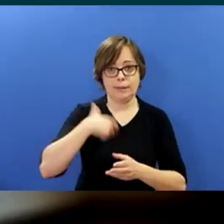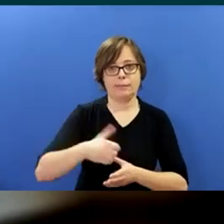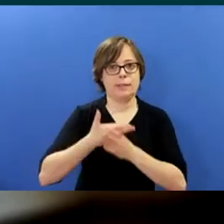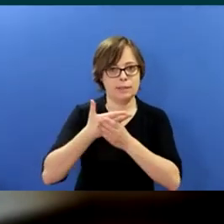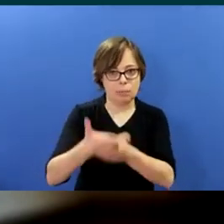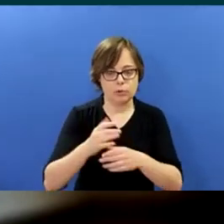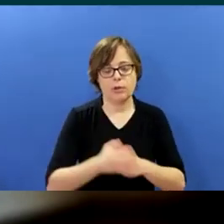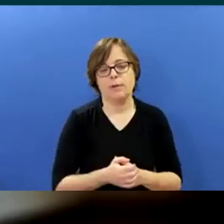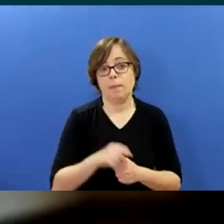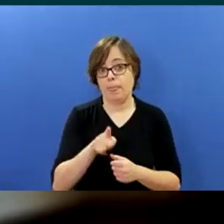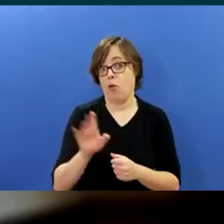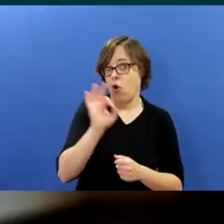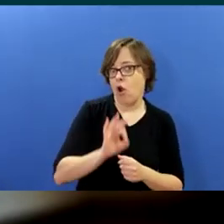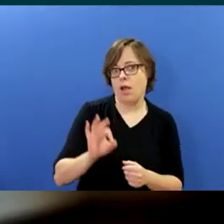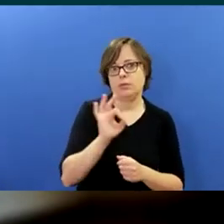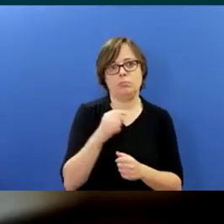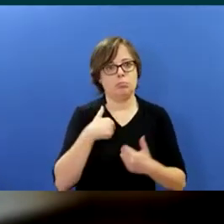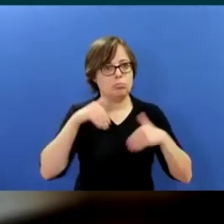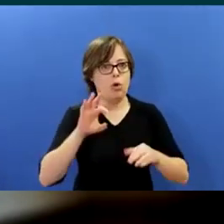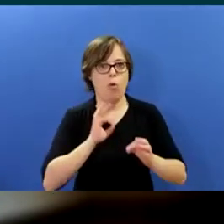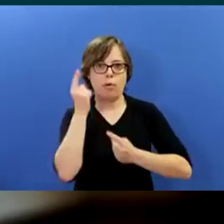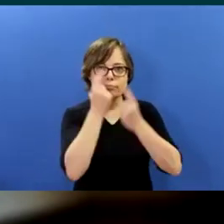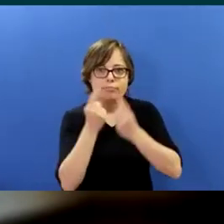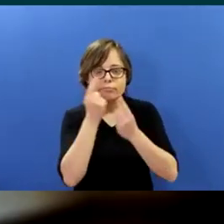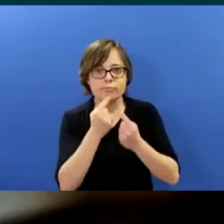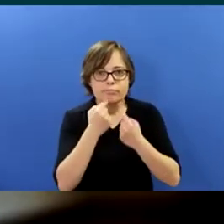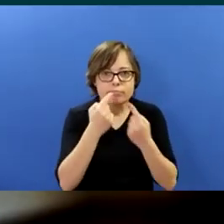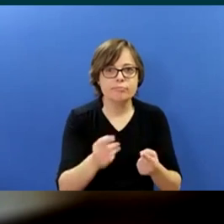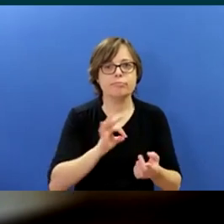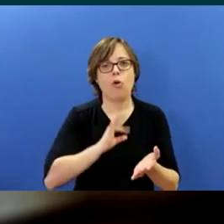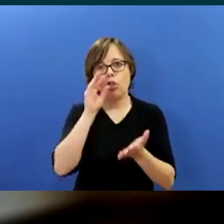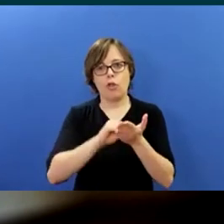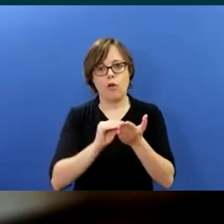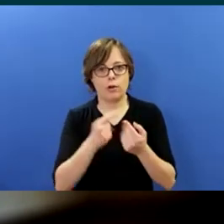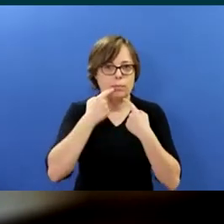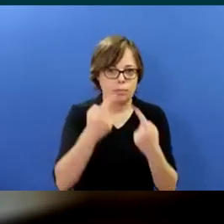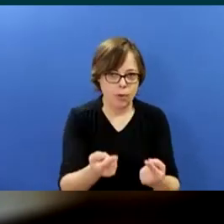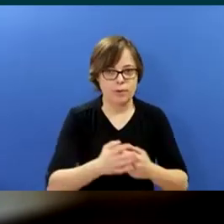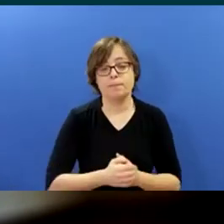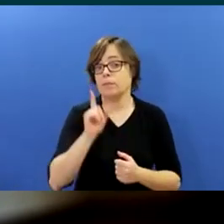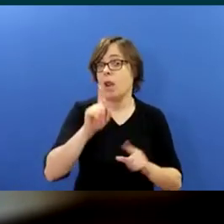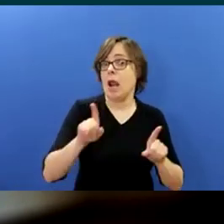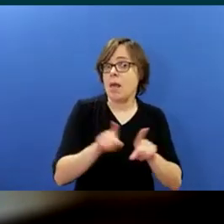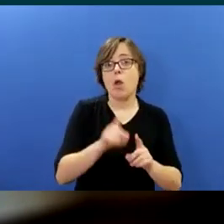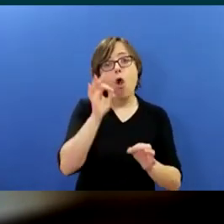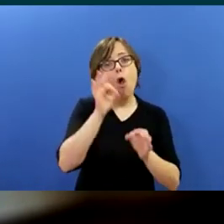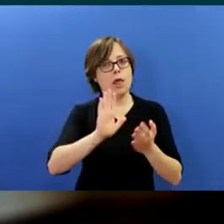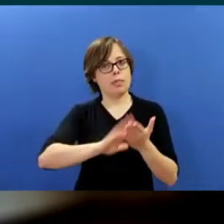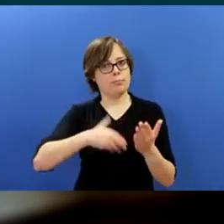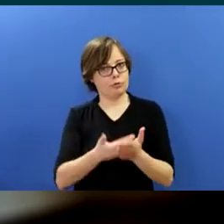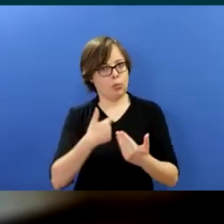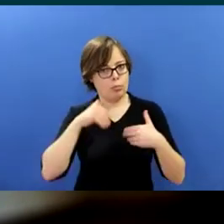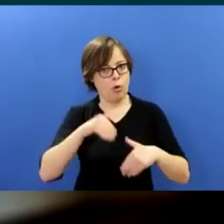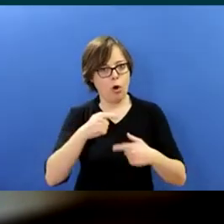thoughts and some reflections, struggles, and some concrete examples of what is done